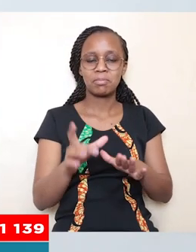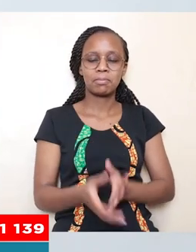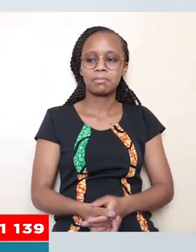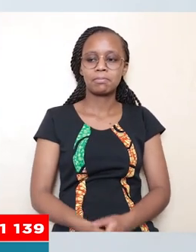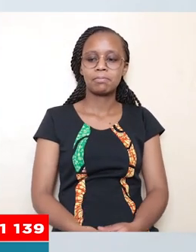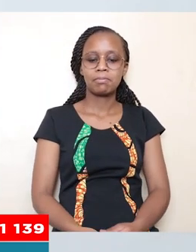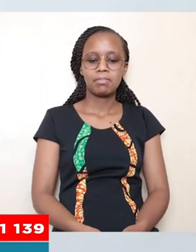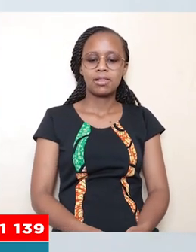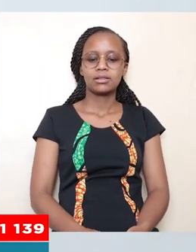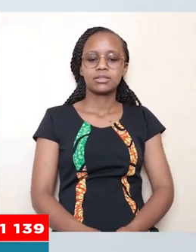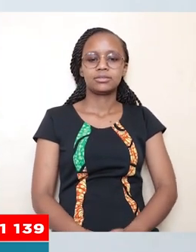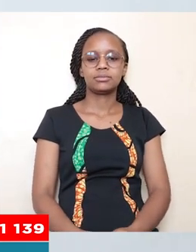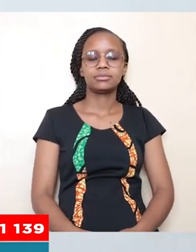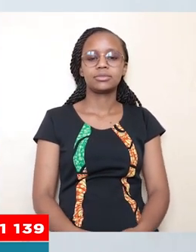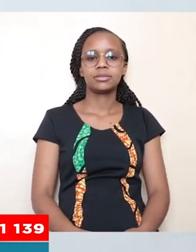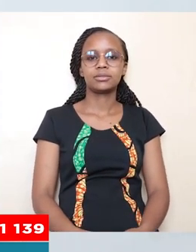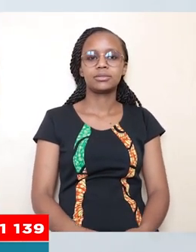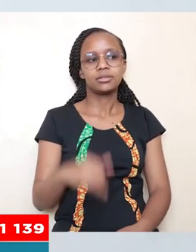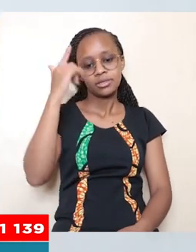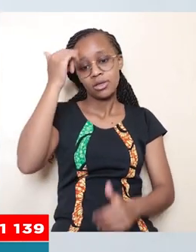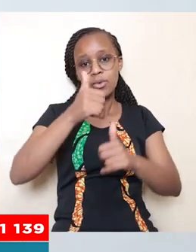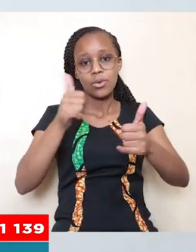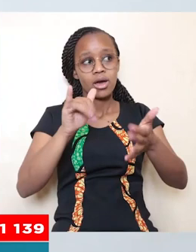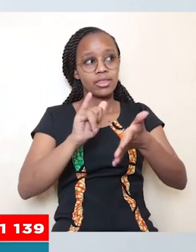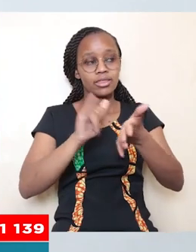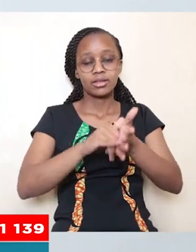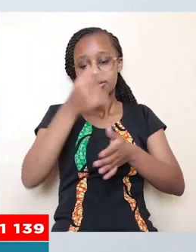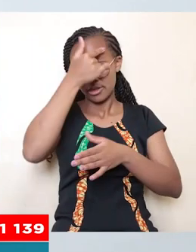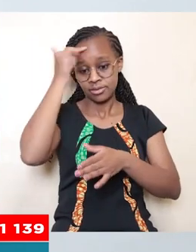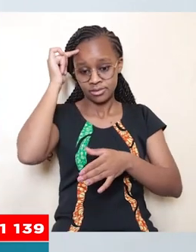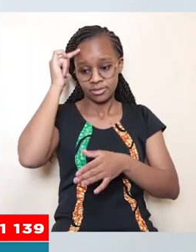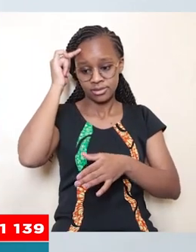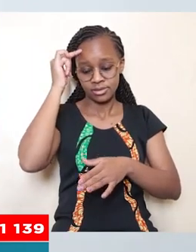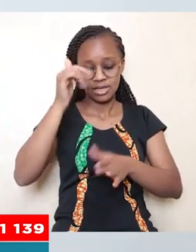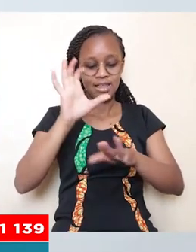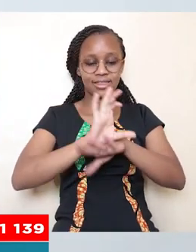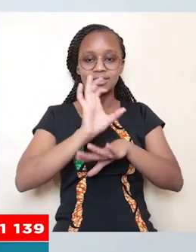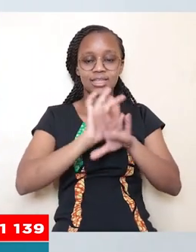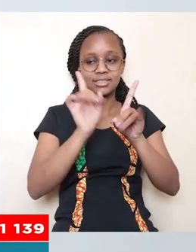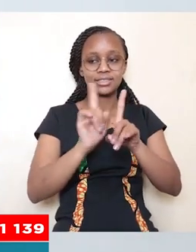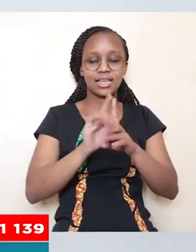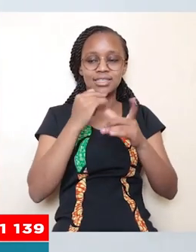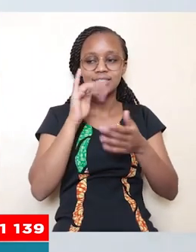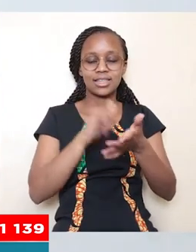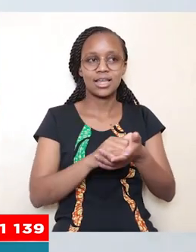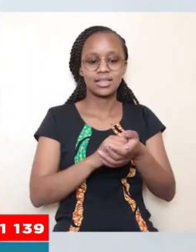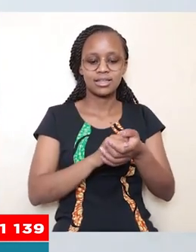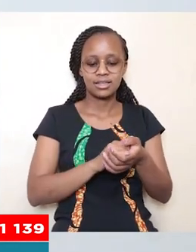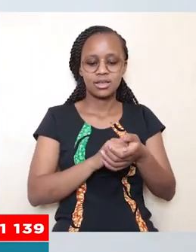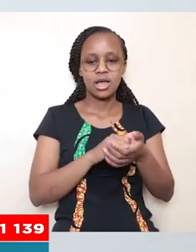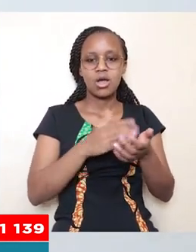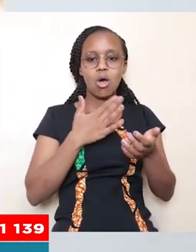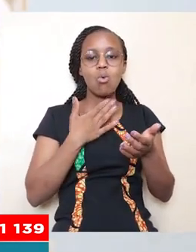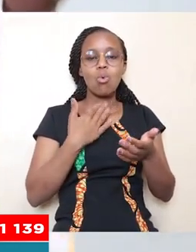can't. And then you think that because ni waide kanisa, then you say that nataka